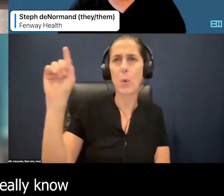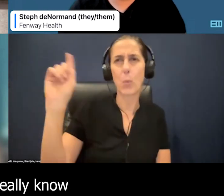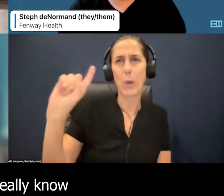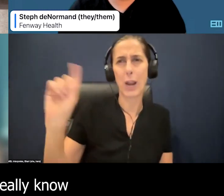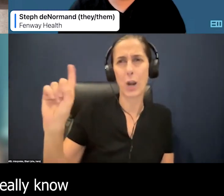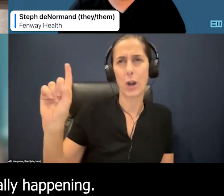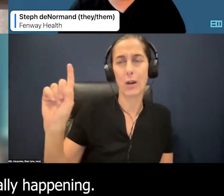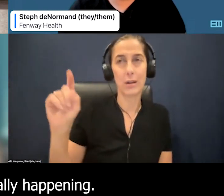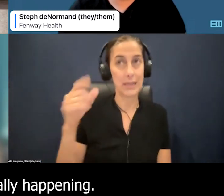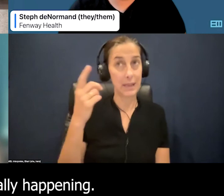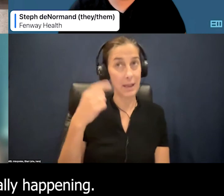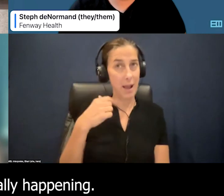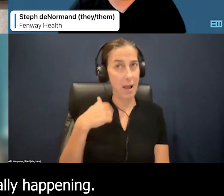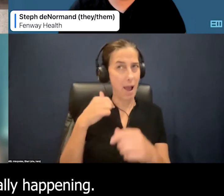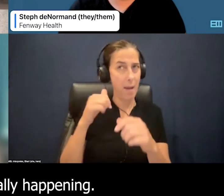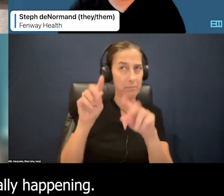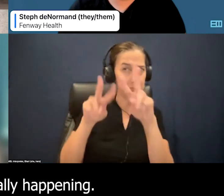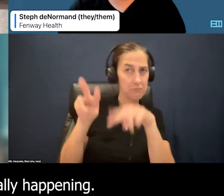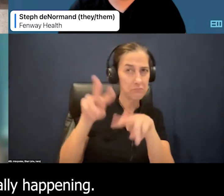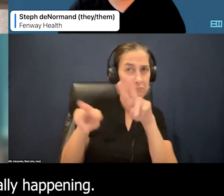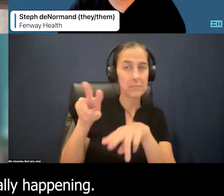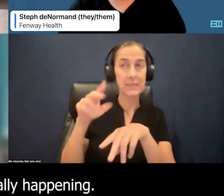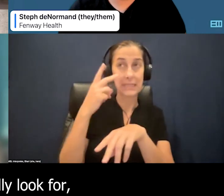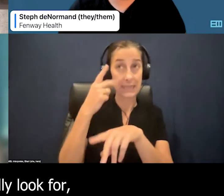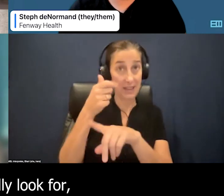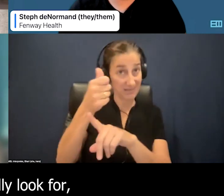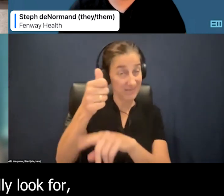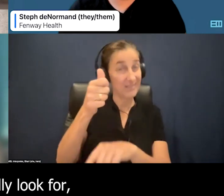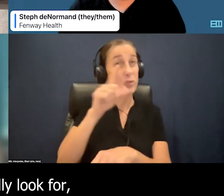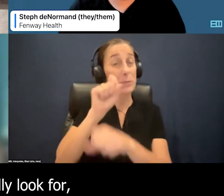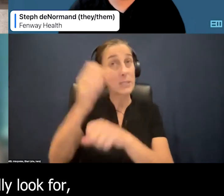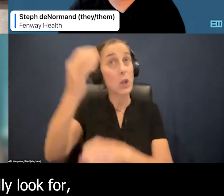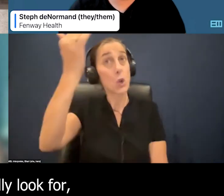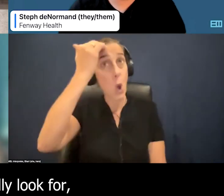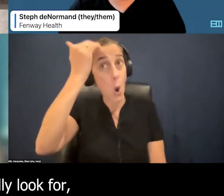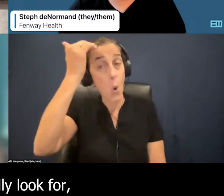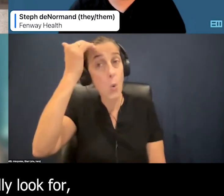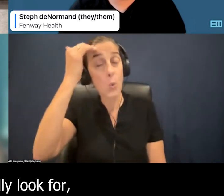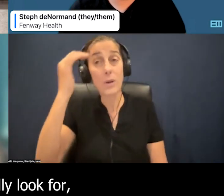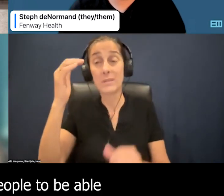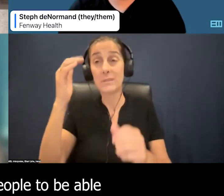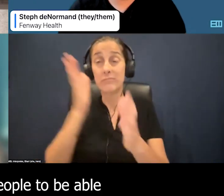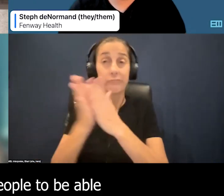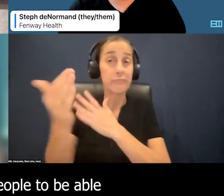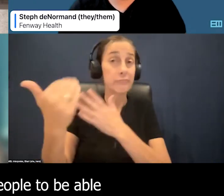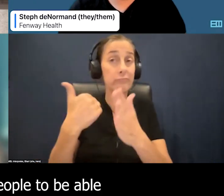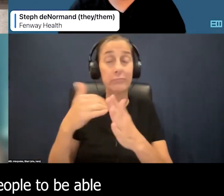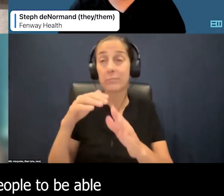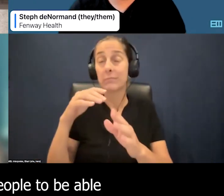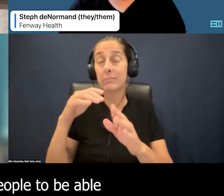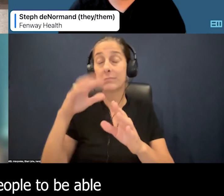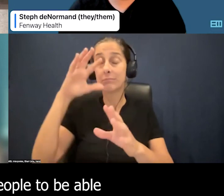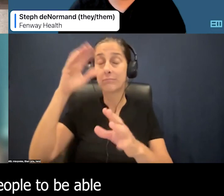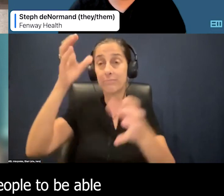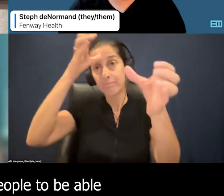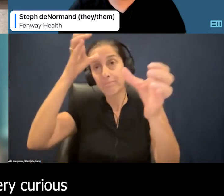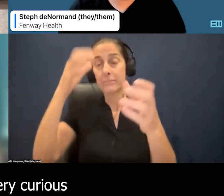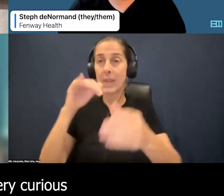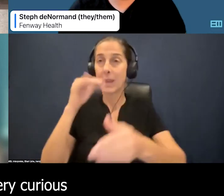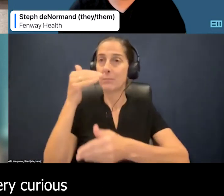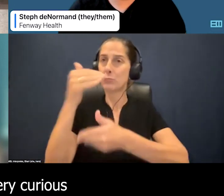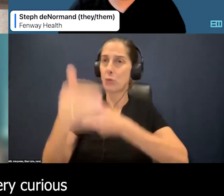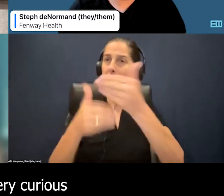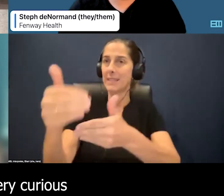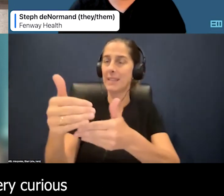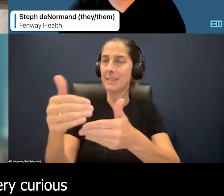know what's actually happening. So I really look for people to be able to